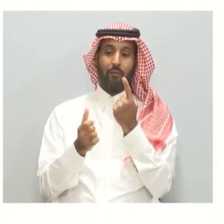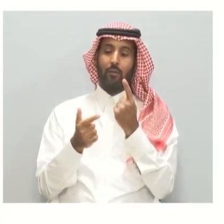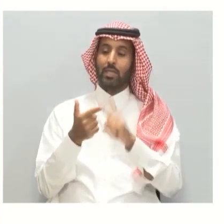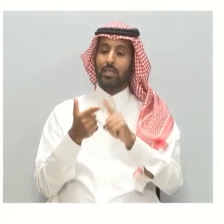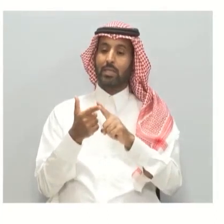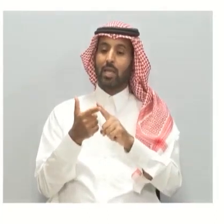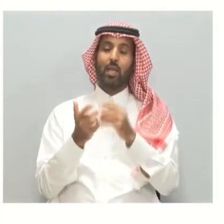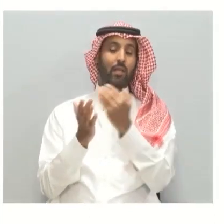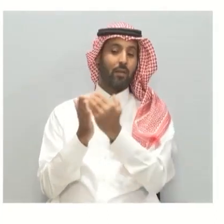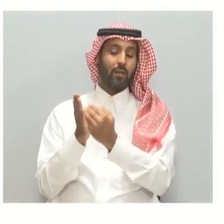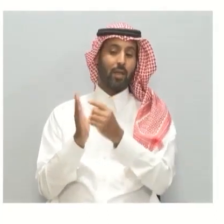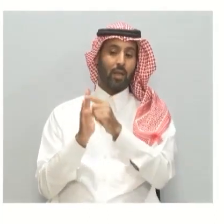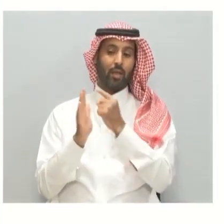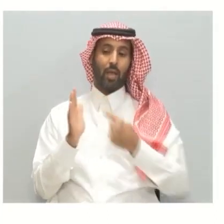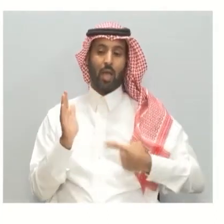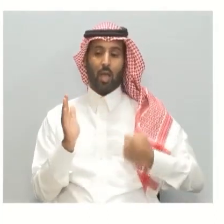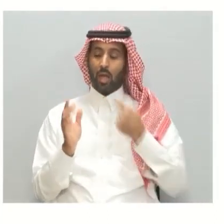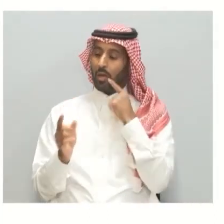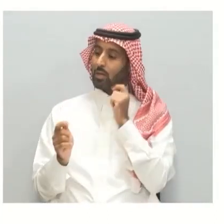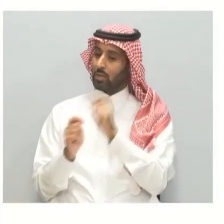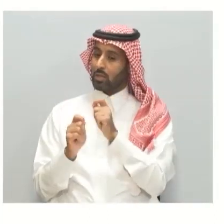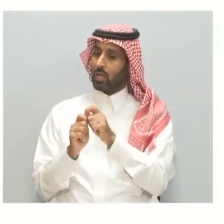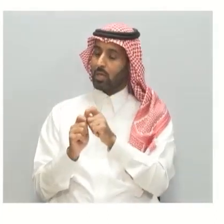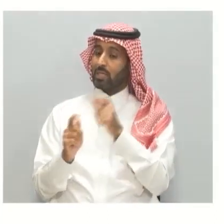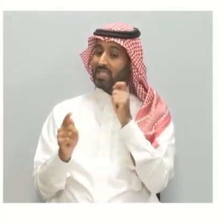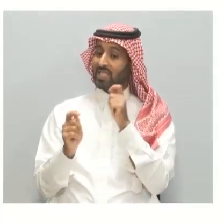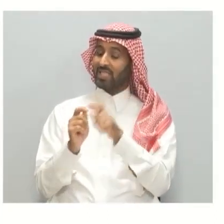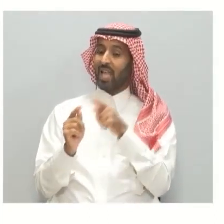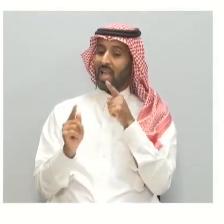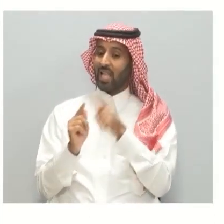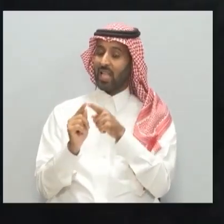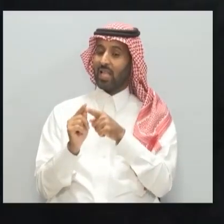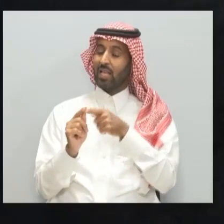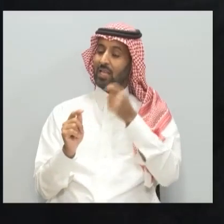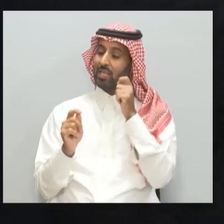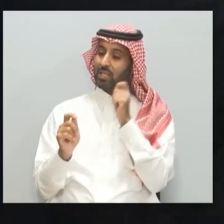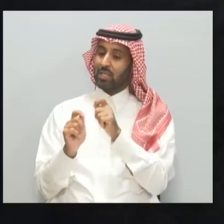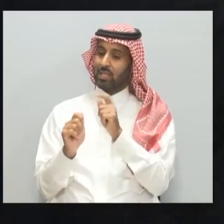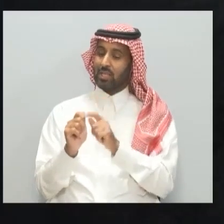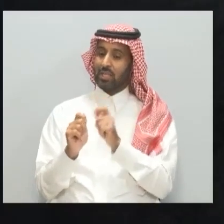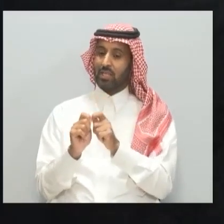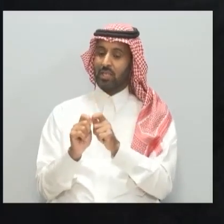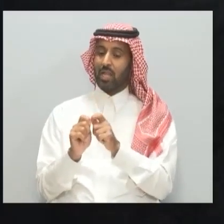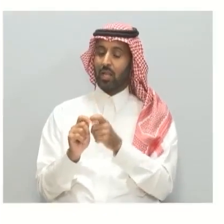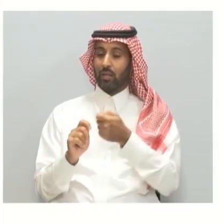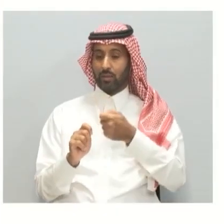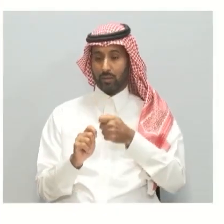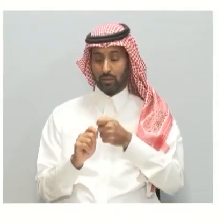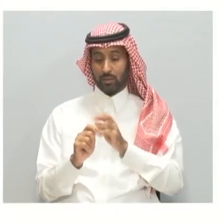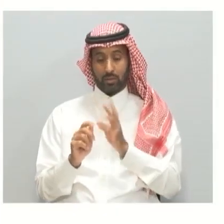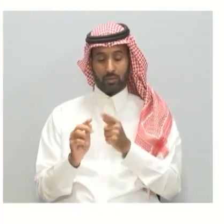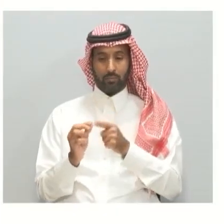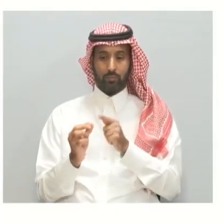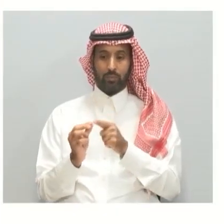the title is consultants. To consult someone is to ask them for advice. So he's a consultant. But